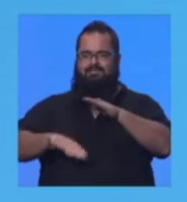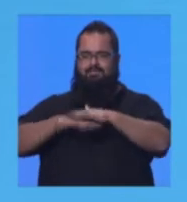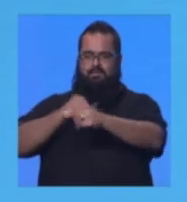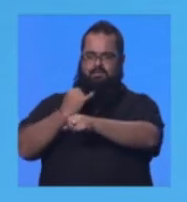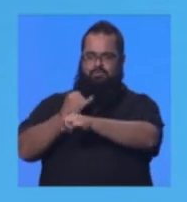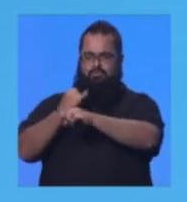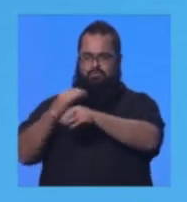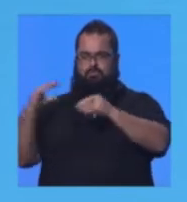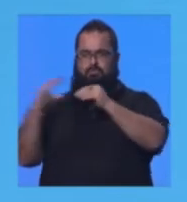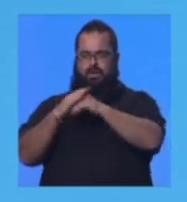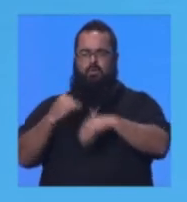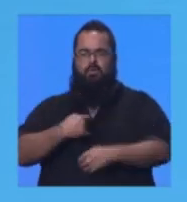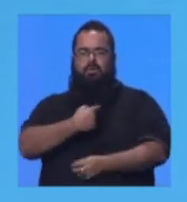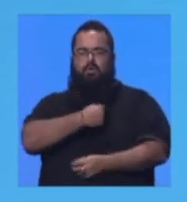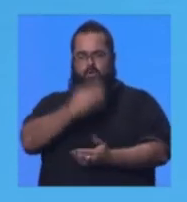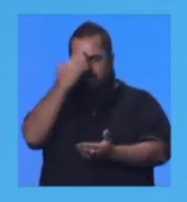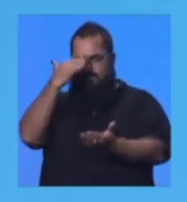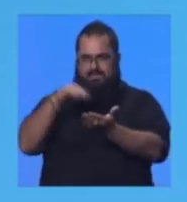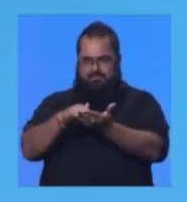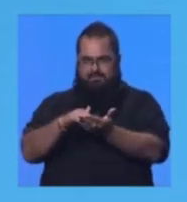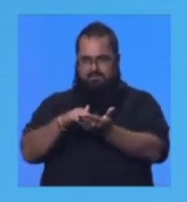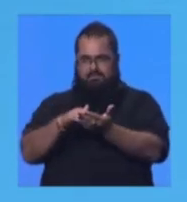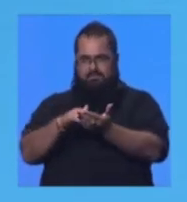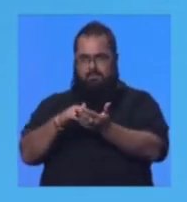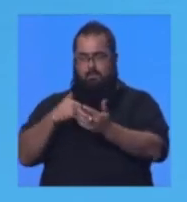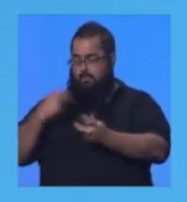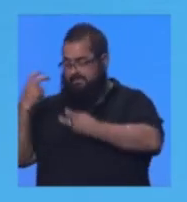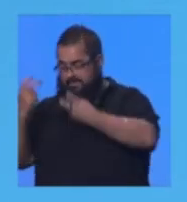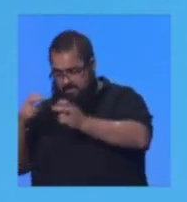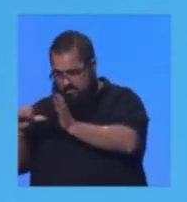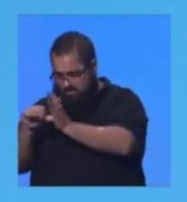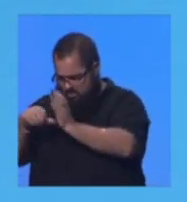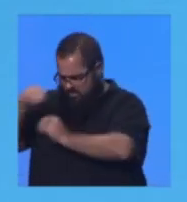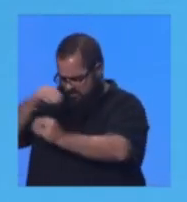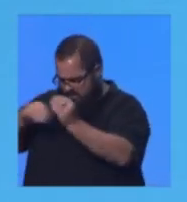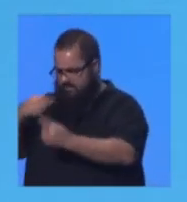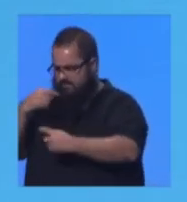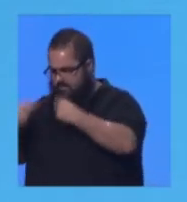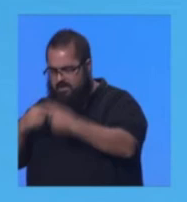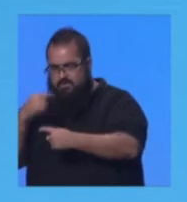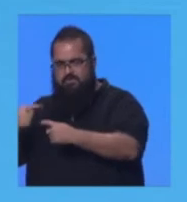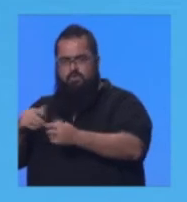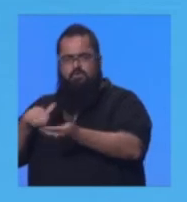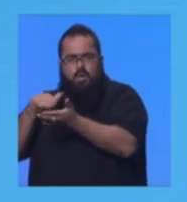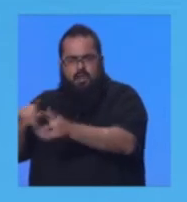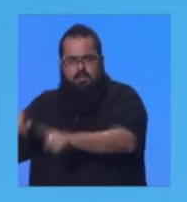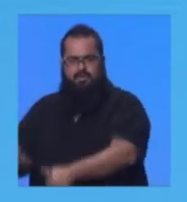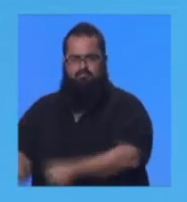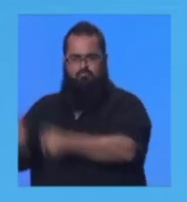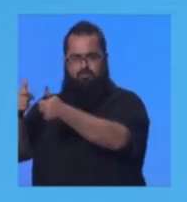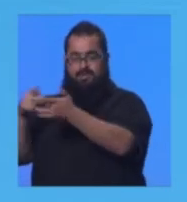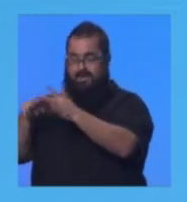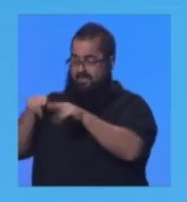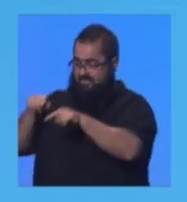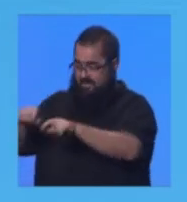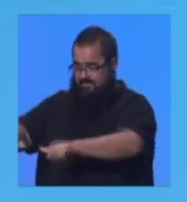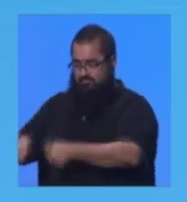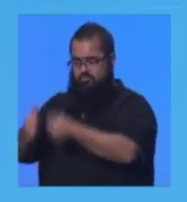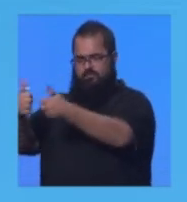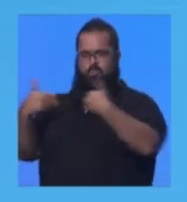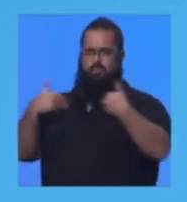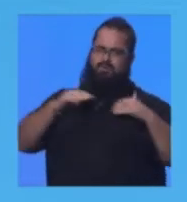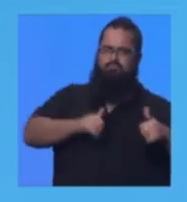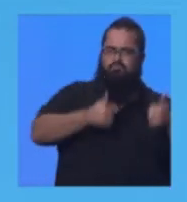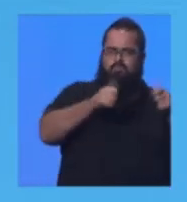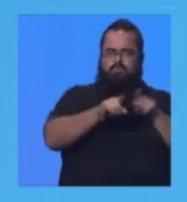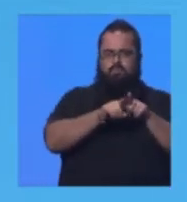at the economy, to seeking to help the economy to do well, because obviously if it does well, so do we. But on the question of